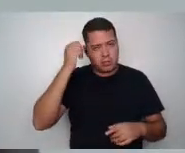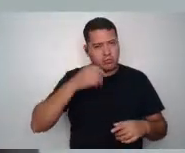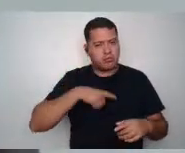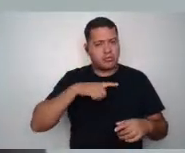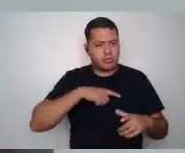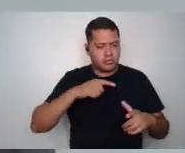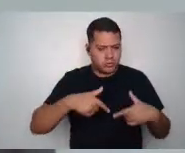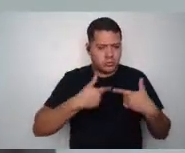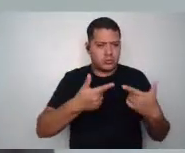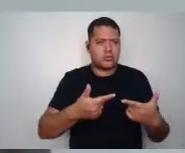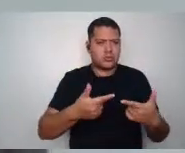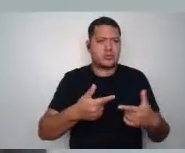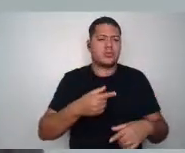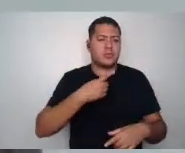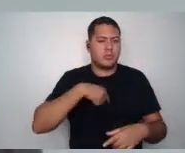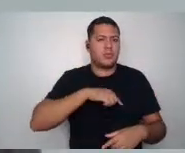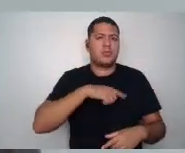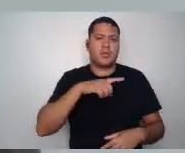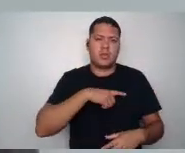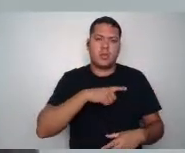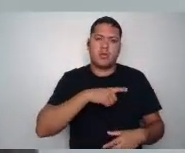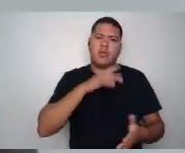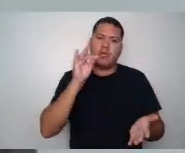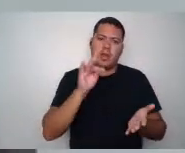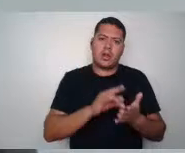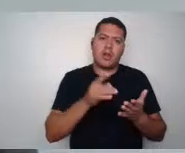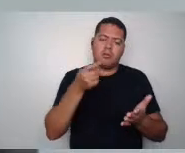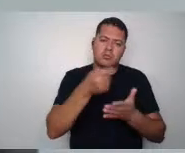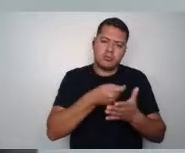be sure that I am fighting